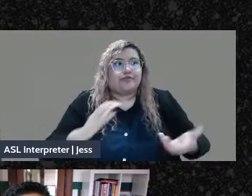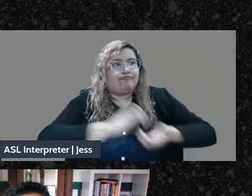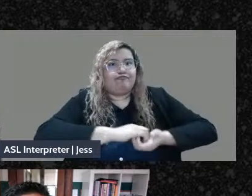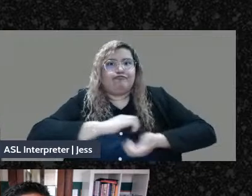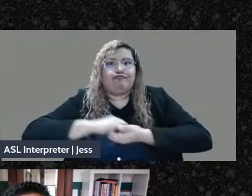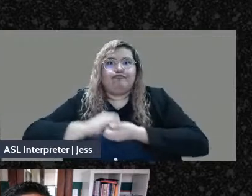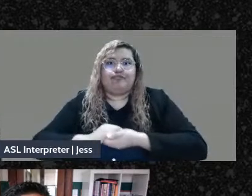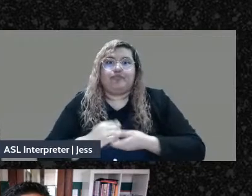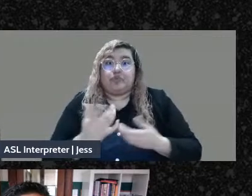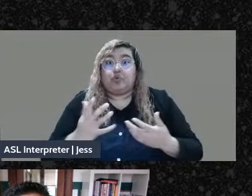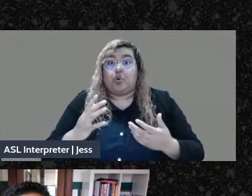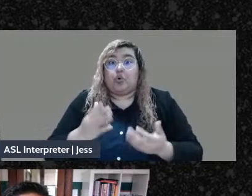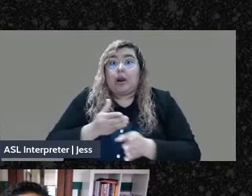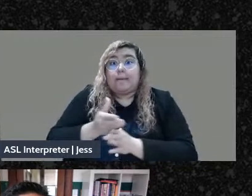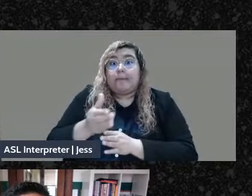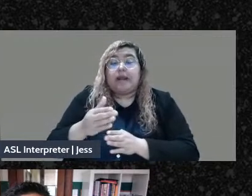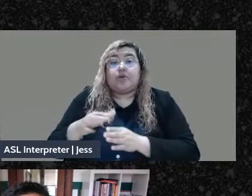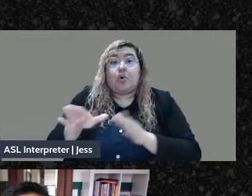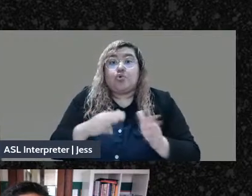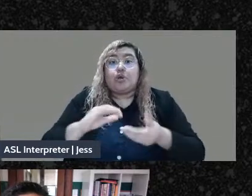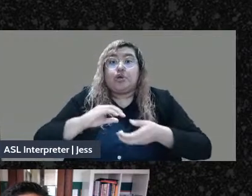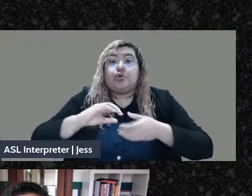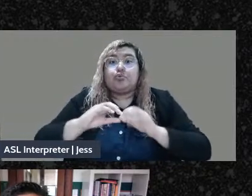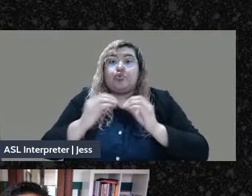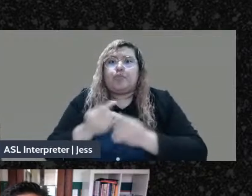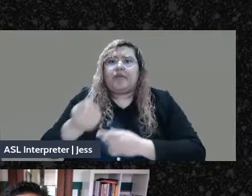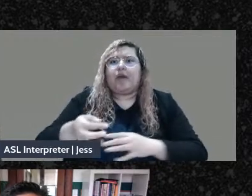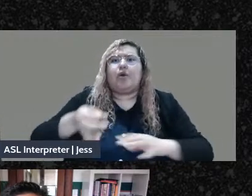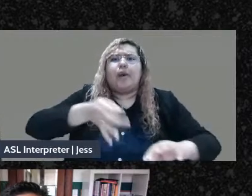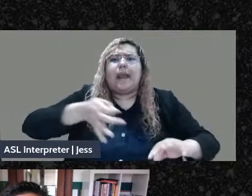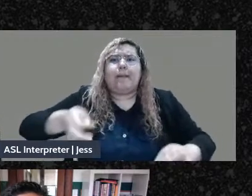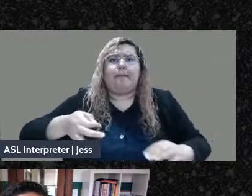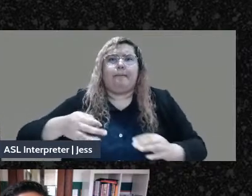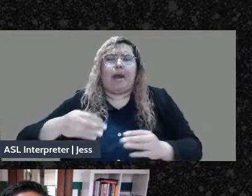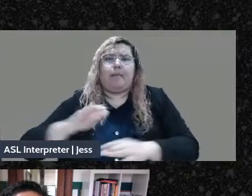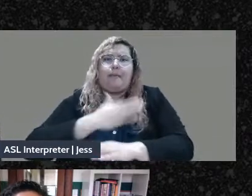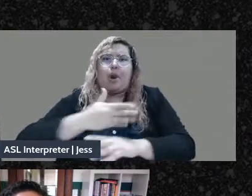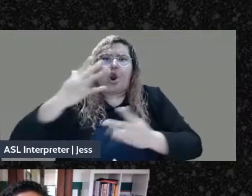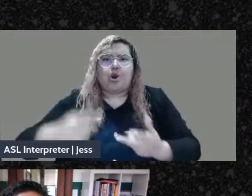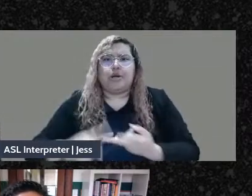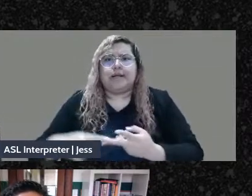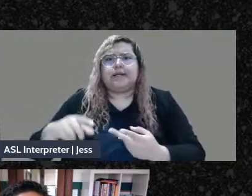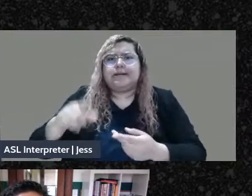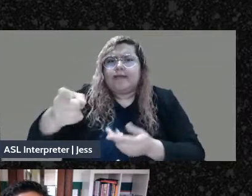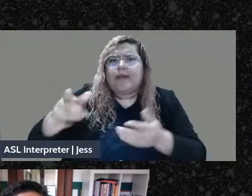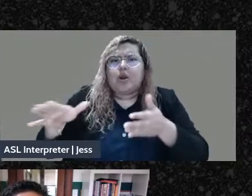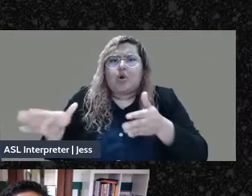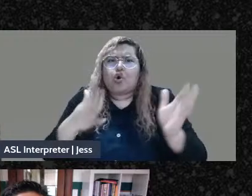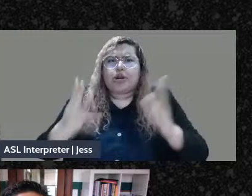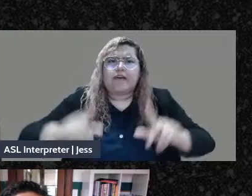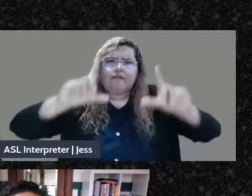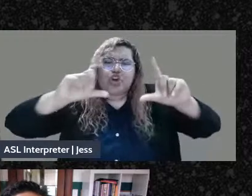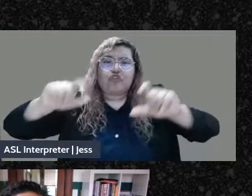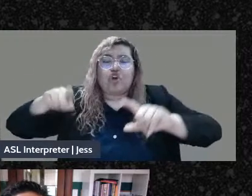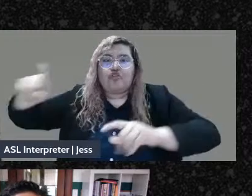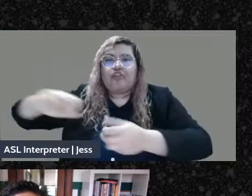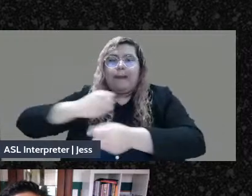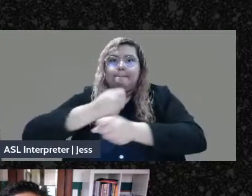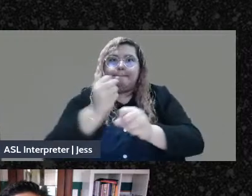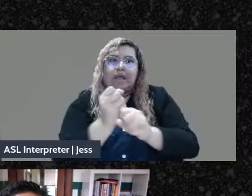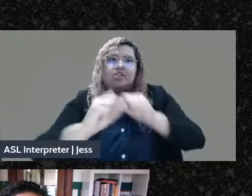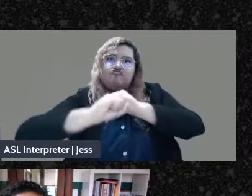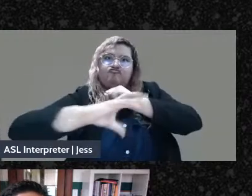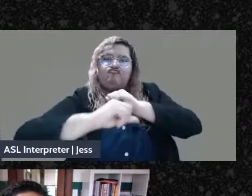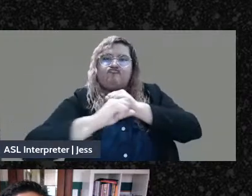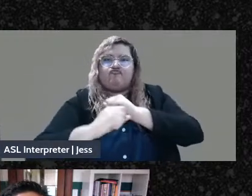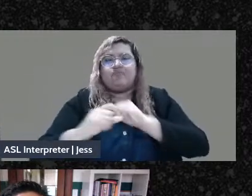organizing group is made of like hip hop artists and photographers and people who know how to make this shit sexy in ways that I can't.